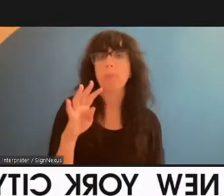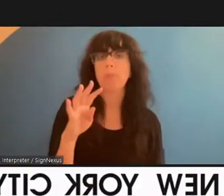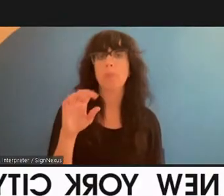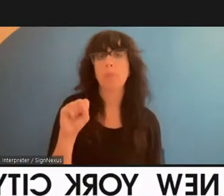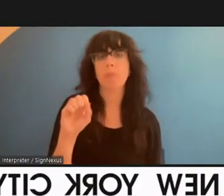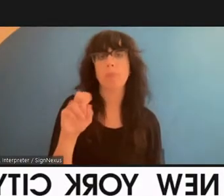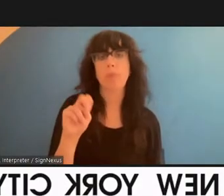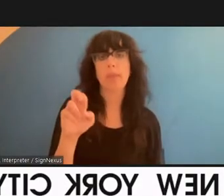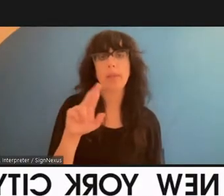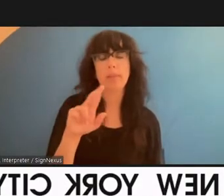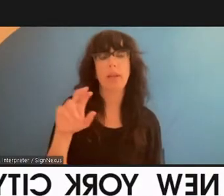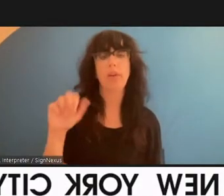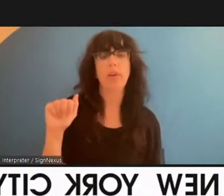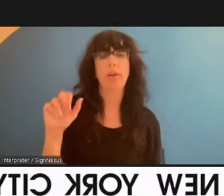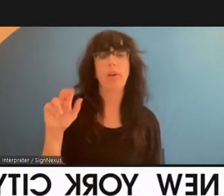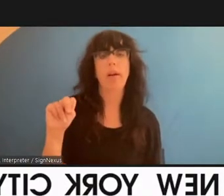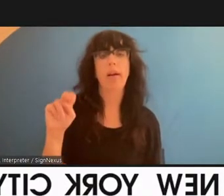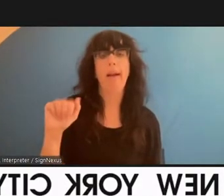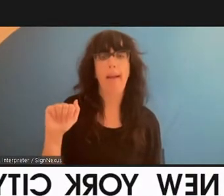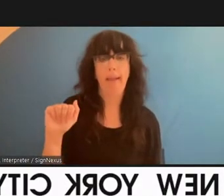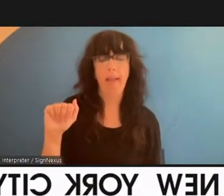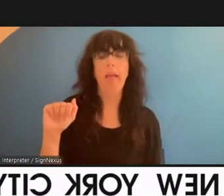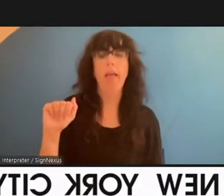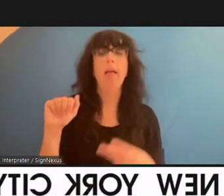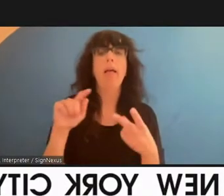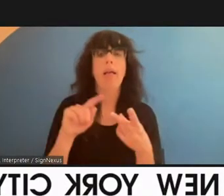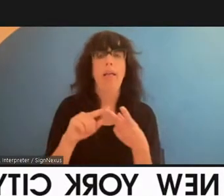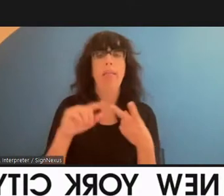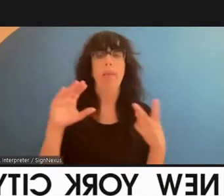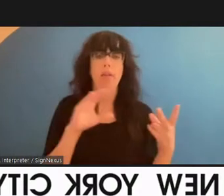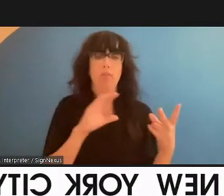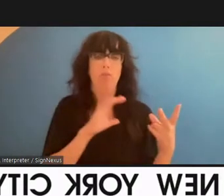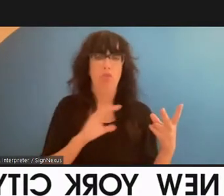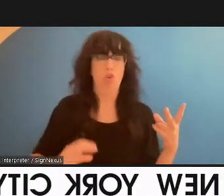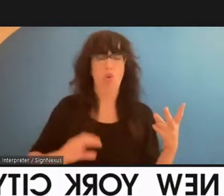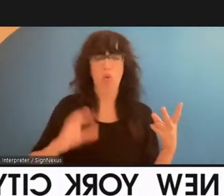kaplan followed by congresswoman nicole maliotakas